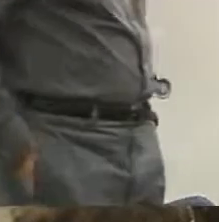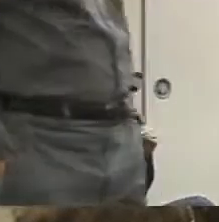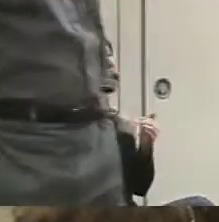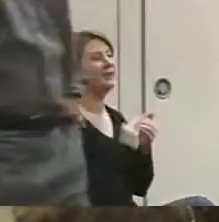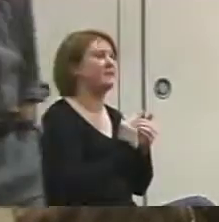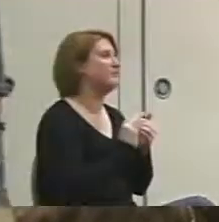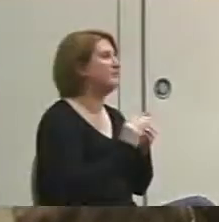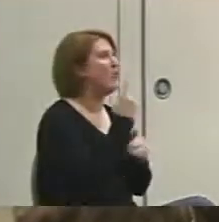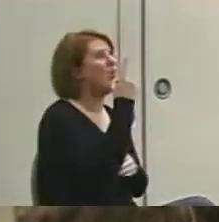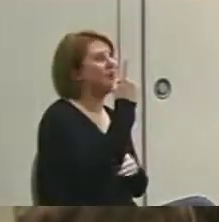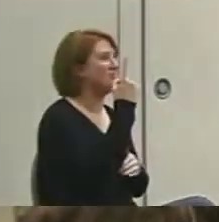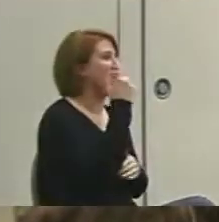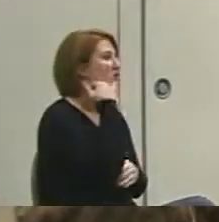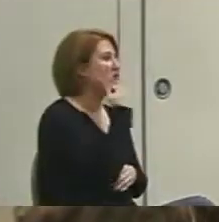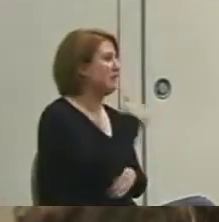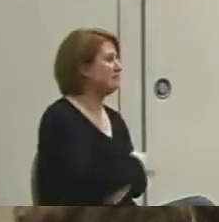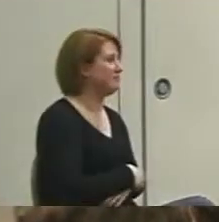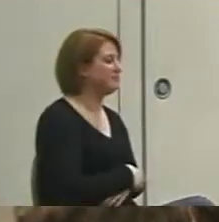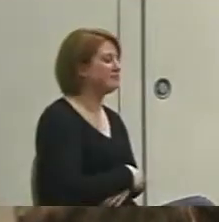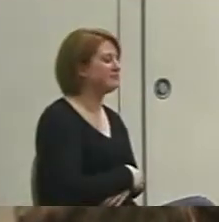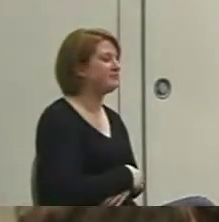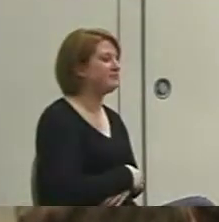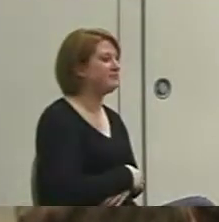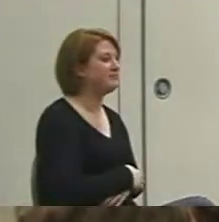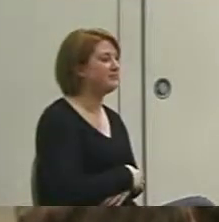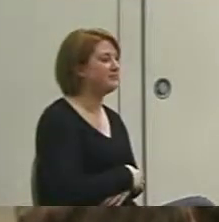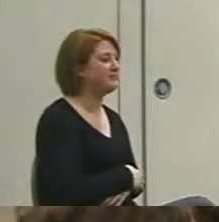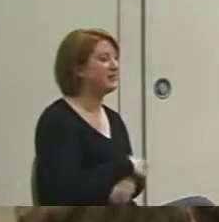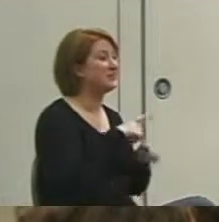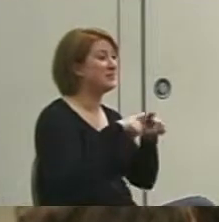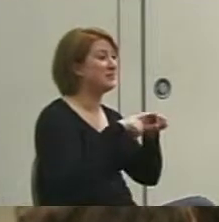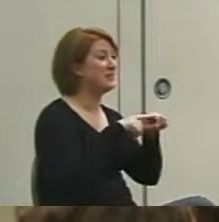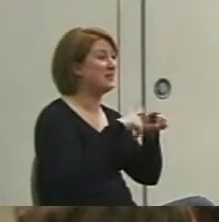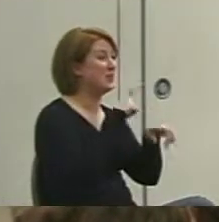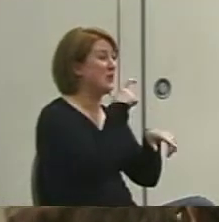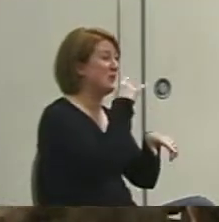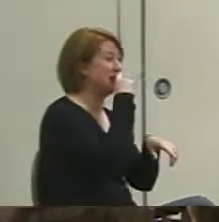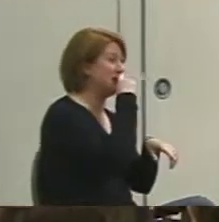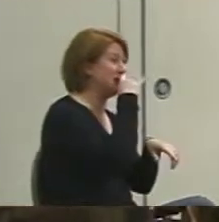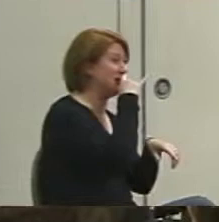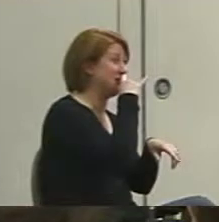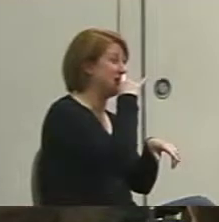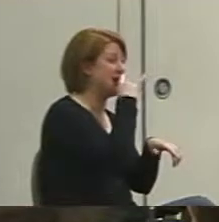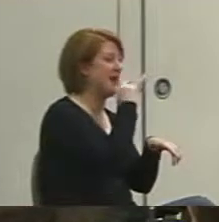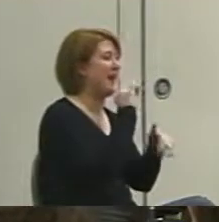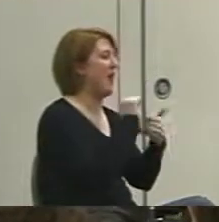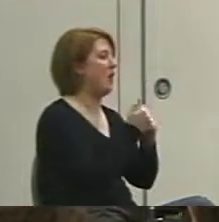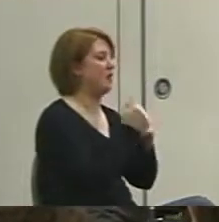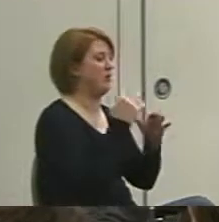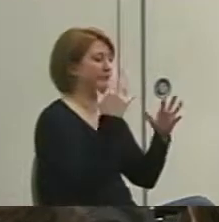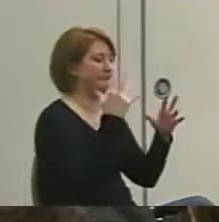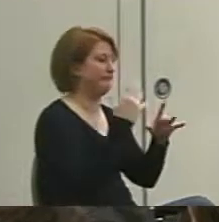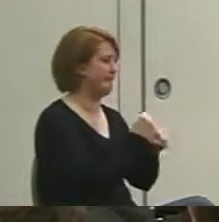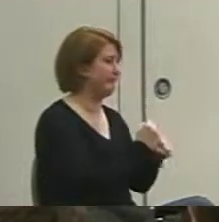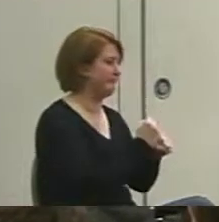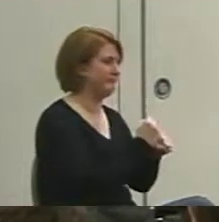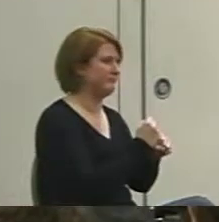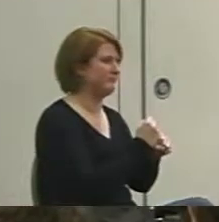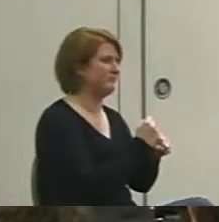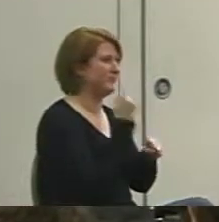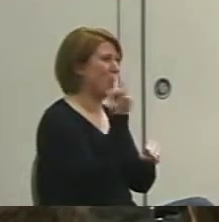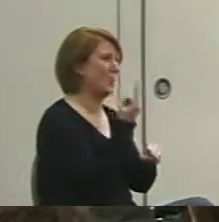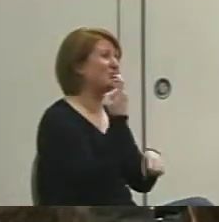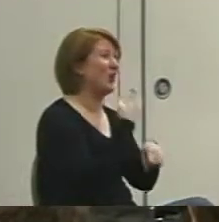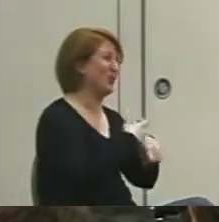ridiculous stories per day. So it just really depends upon who that kid is and how it's all fits together. Those are always